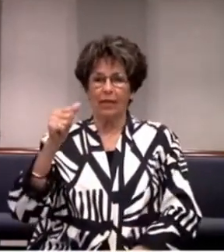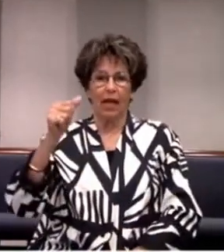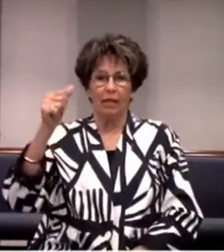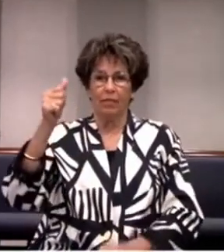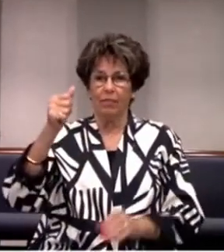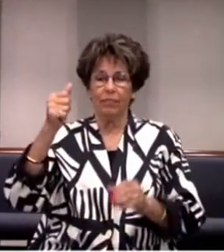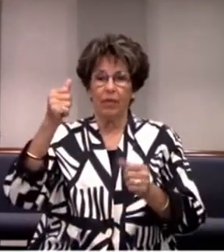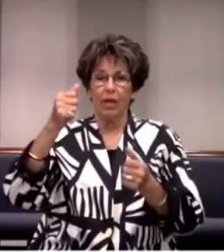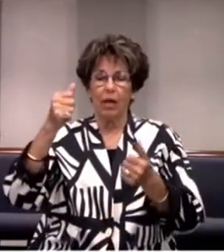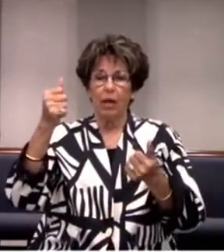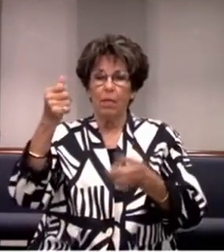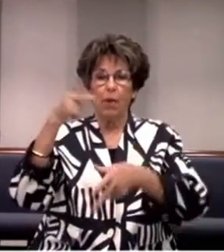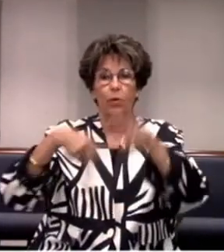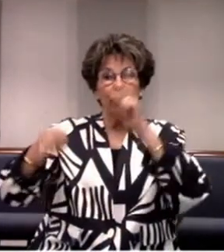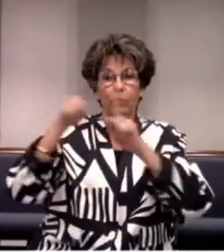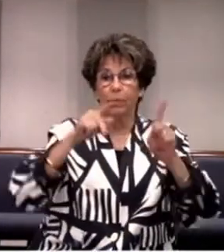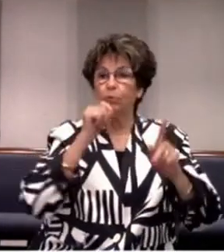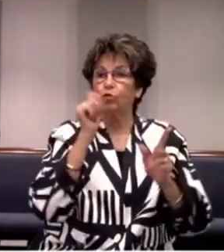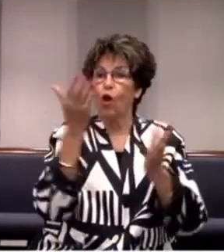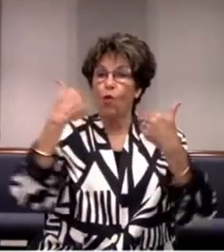Christ.